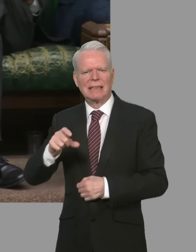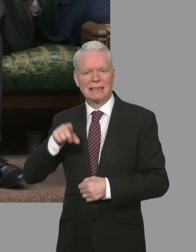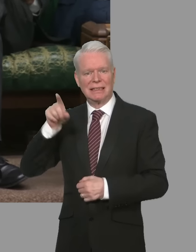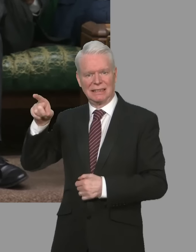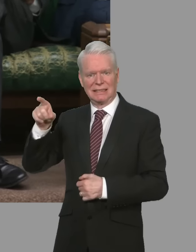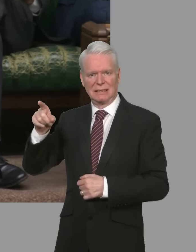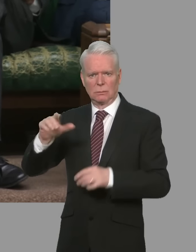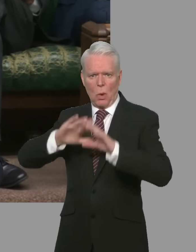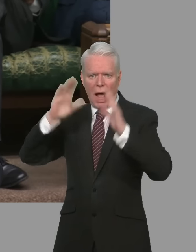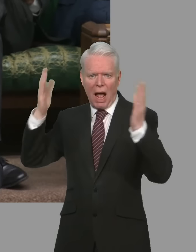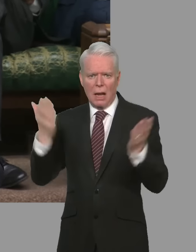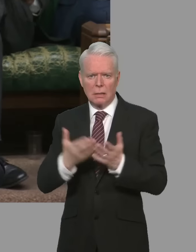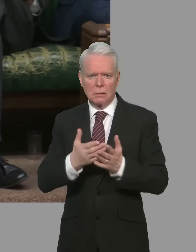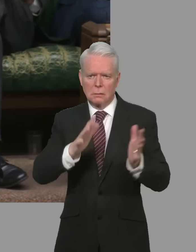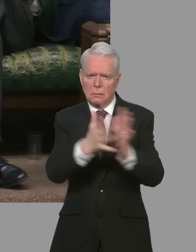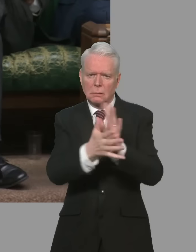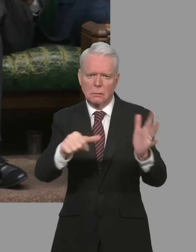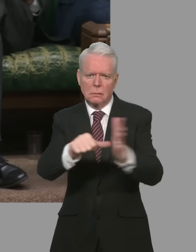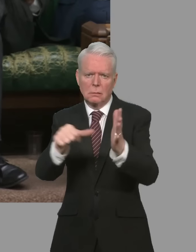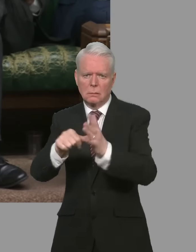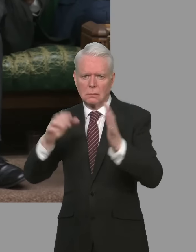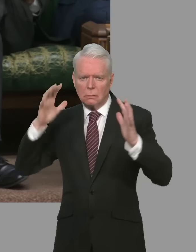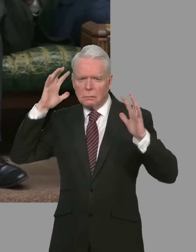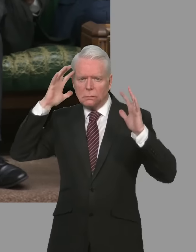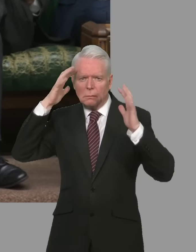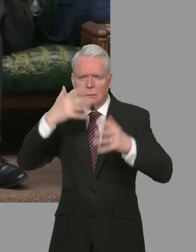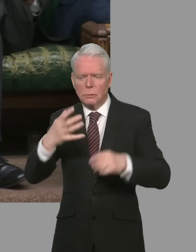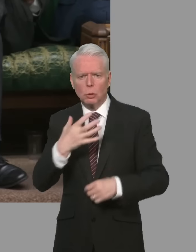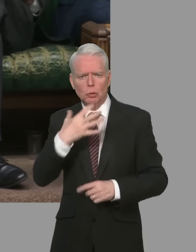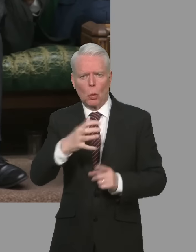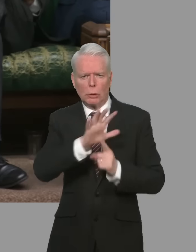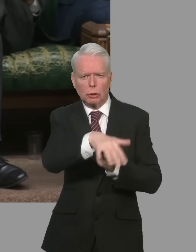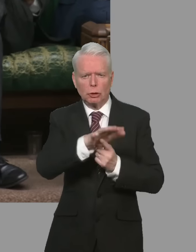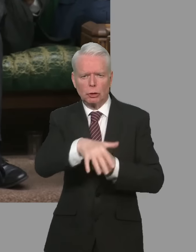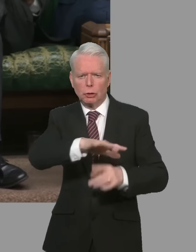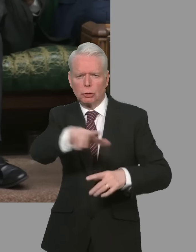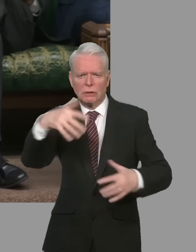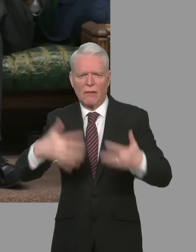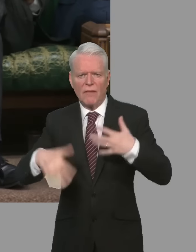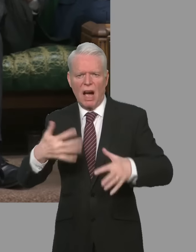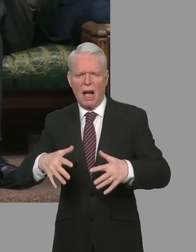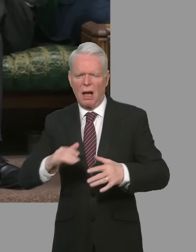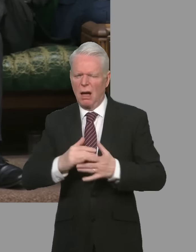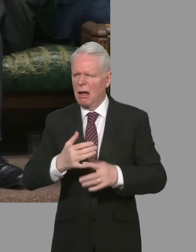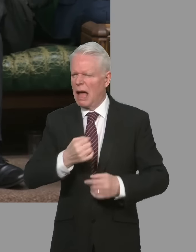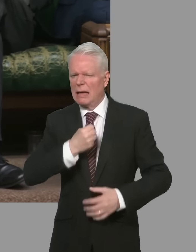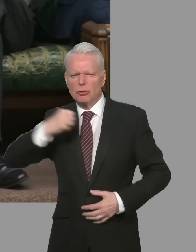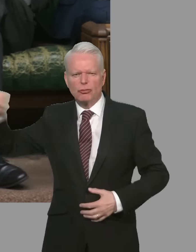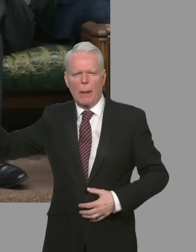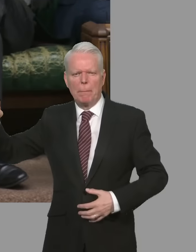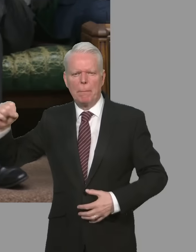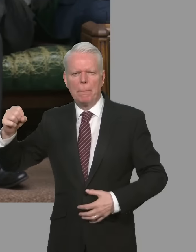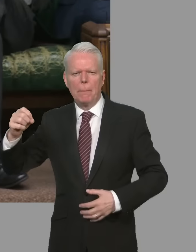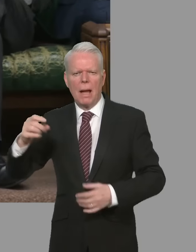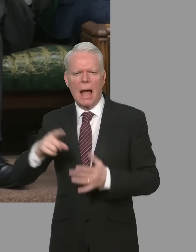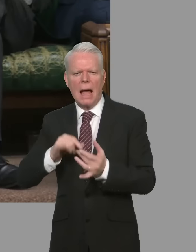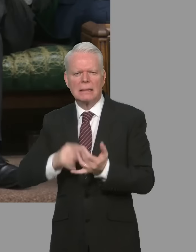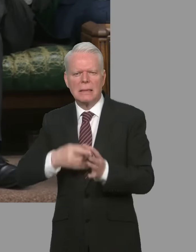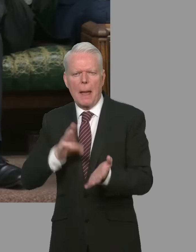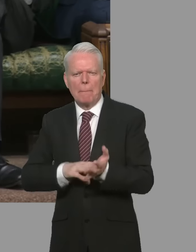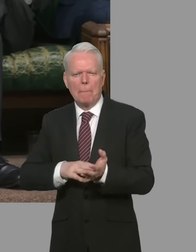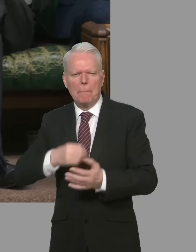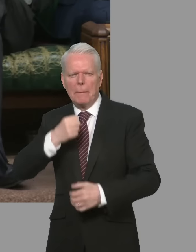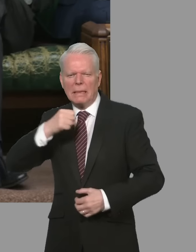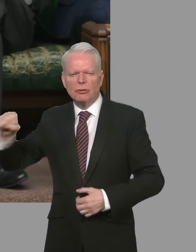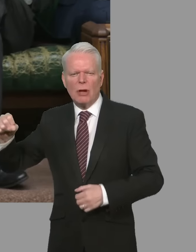attacking dissident Iranians and British citizens, as well as fomenting all sorts of hate marches. A very simple question. We are now at